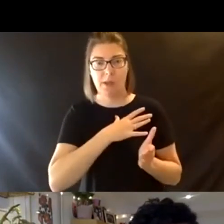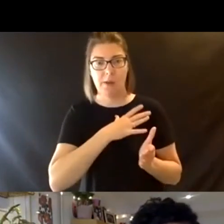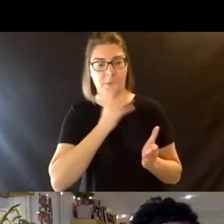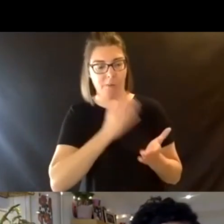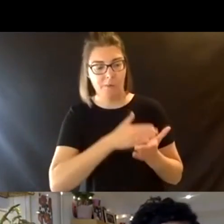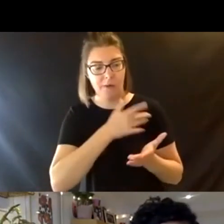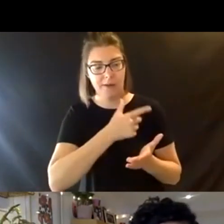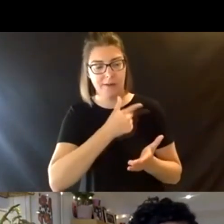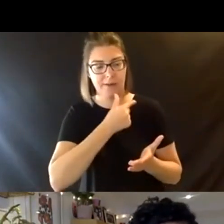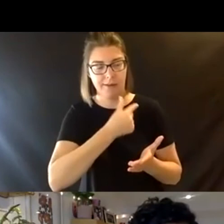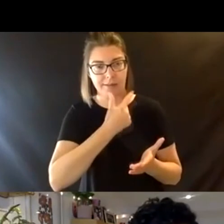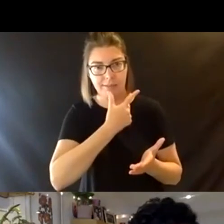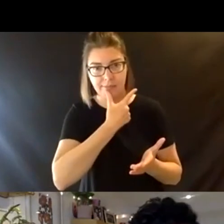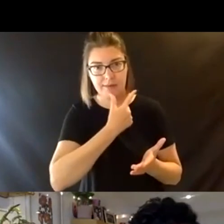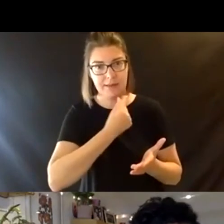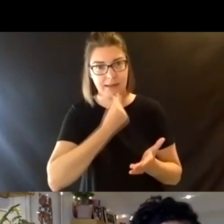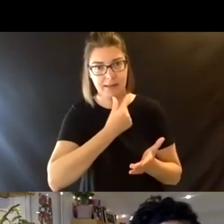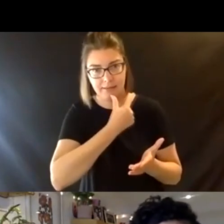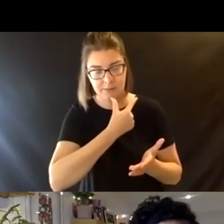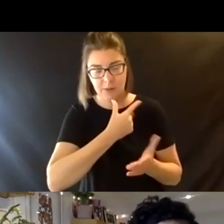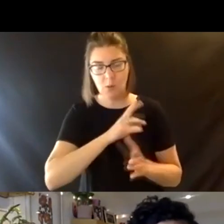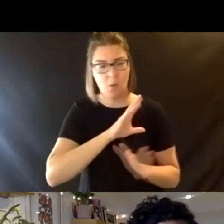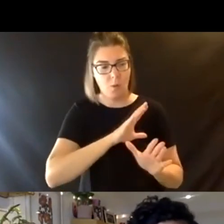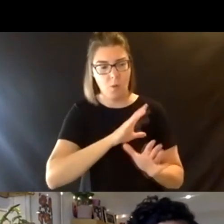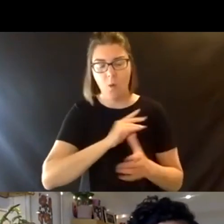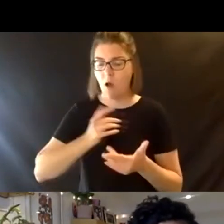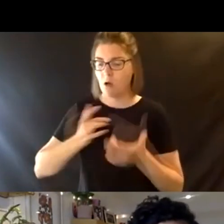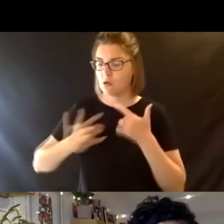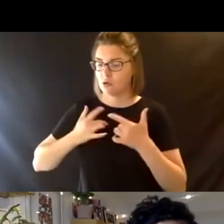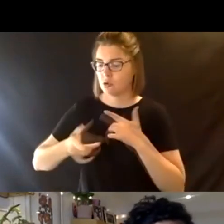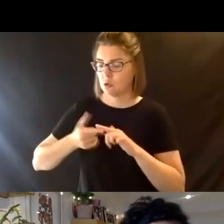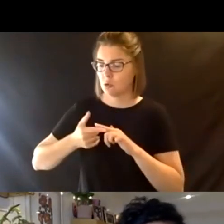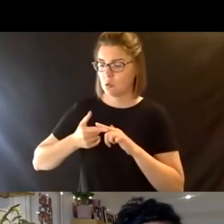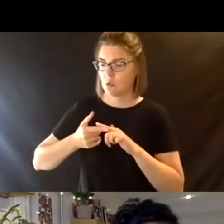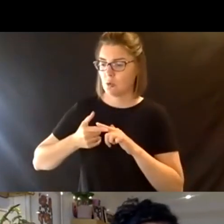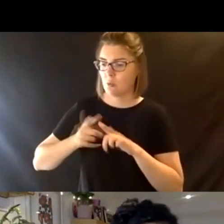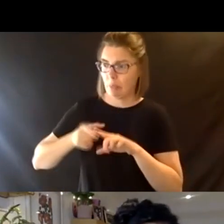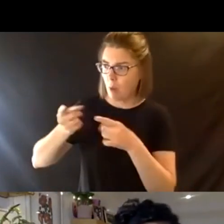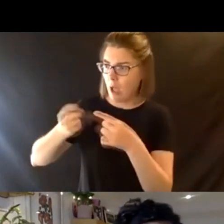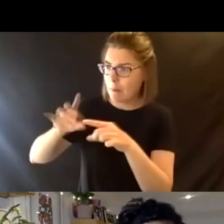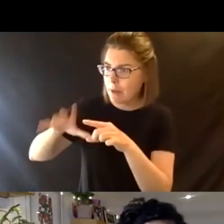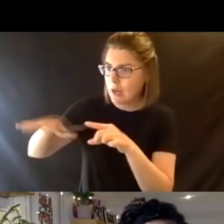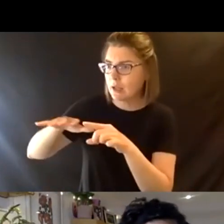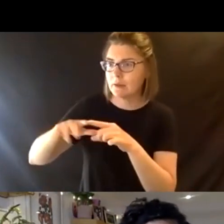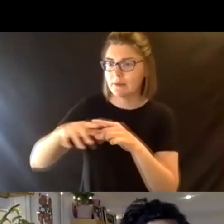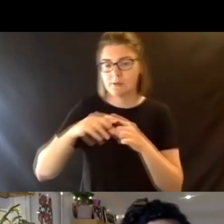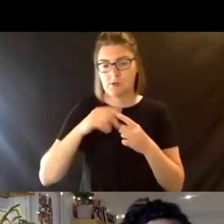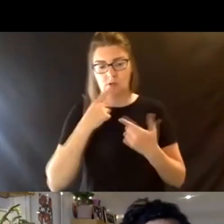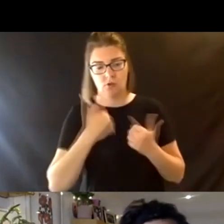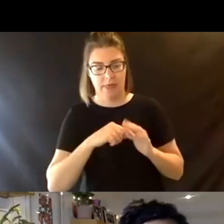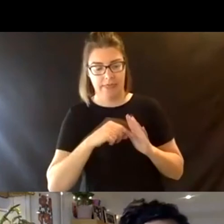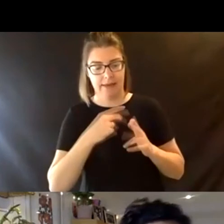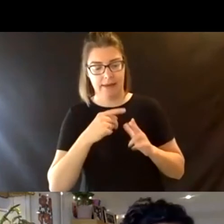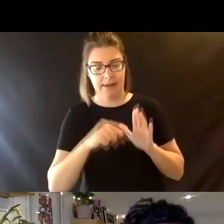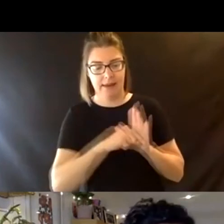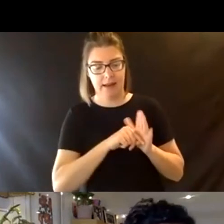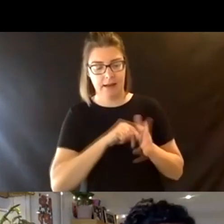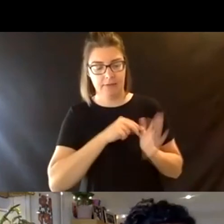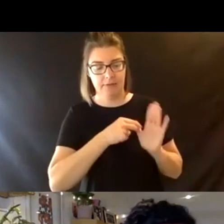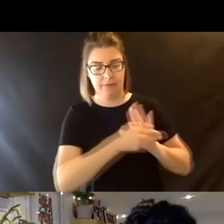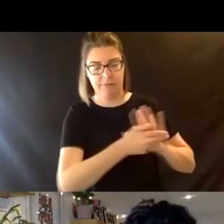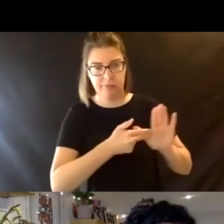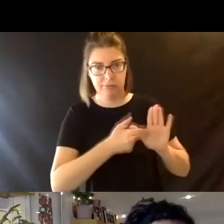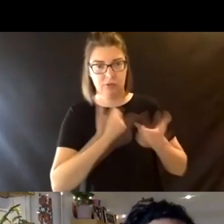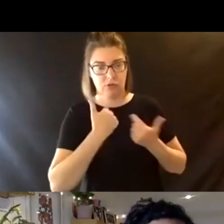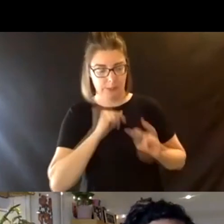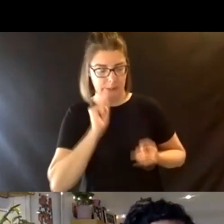but they're framing it as a form of concern to try and downplay this the kind of negative stereotypes that are associated with it. So I think that we